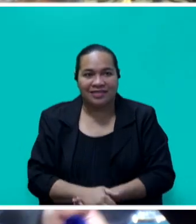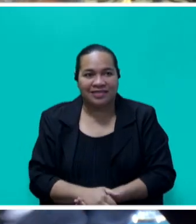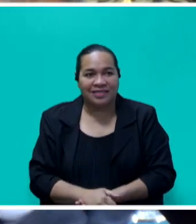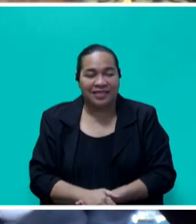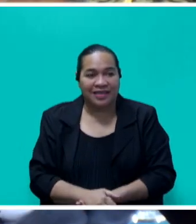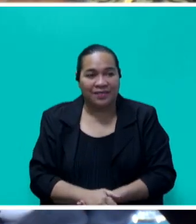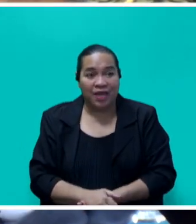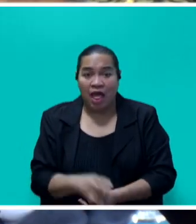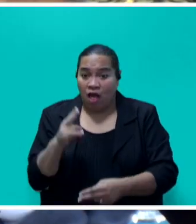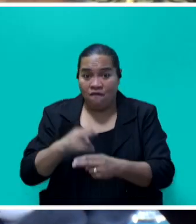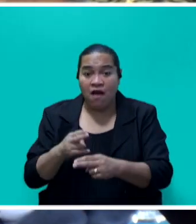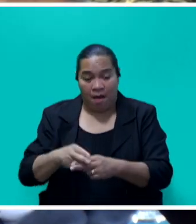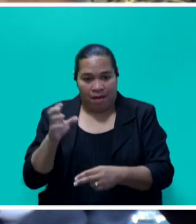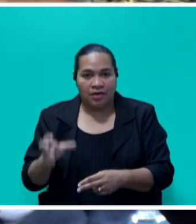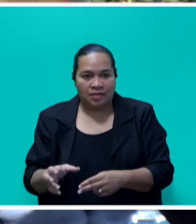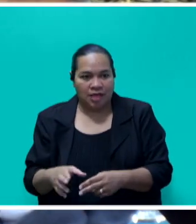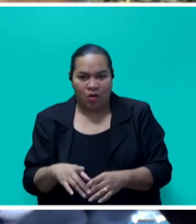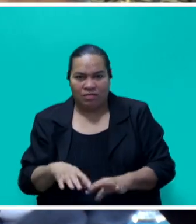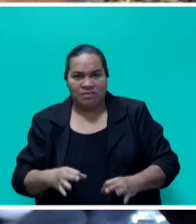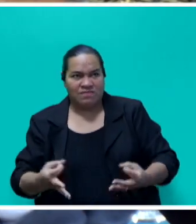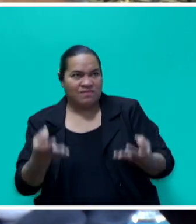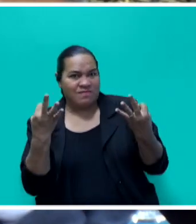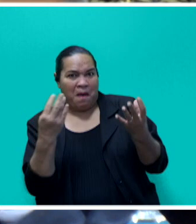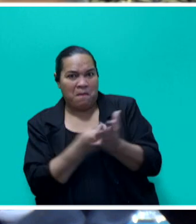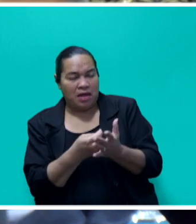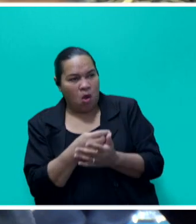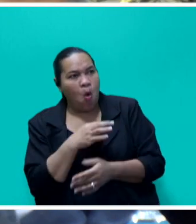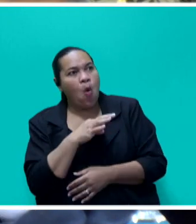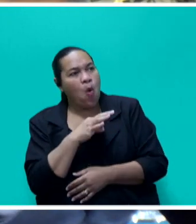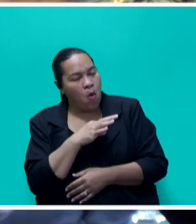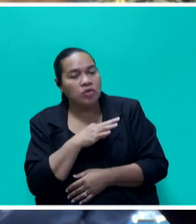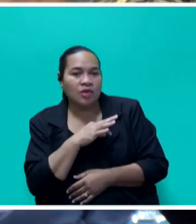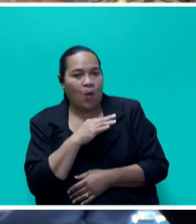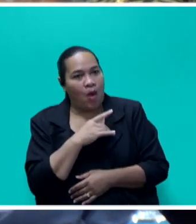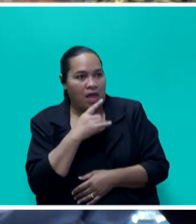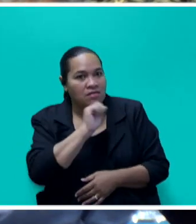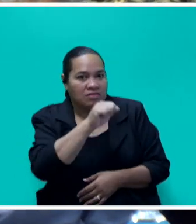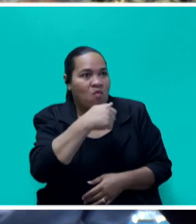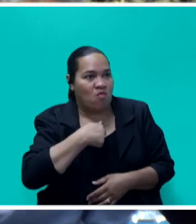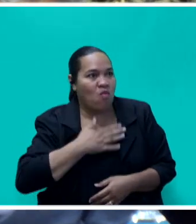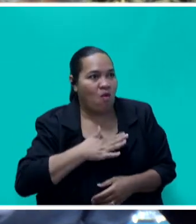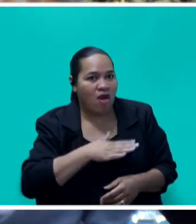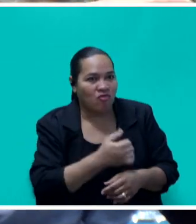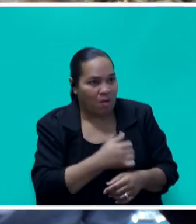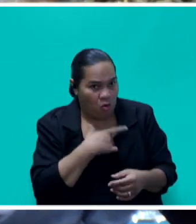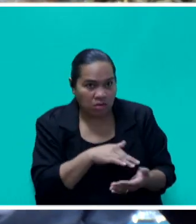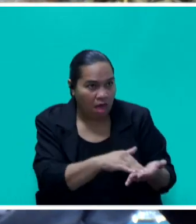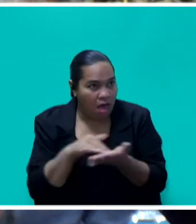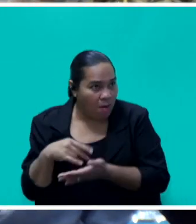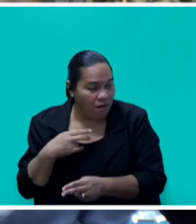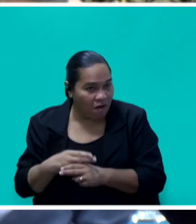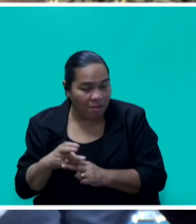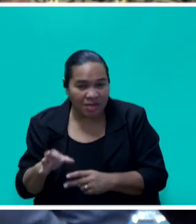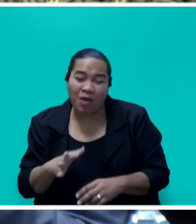And then the farmers who have no money start taking this. And then they come in the name